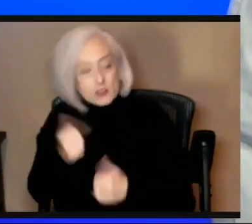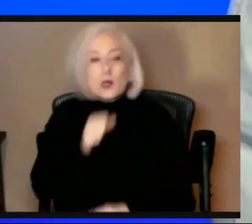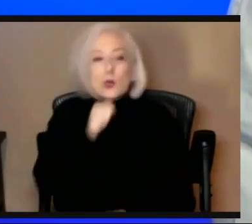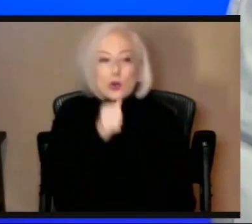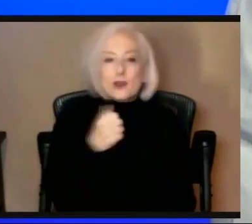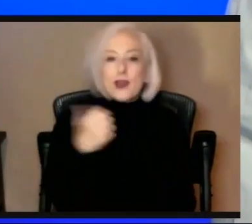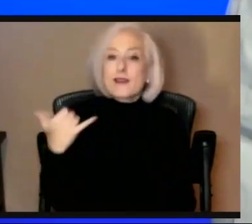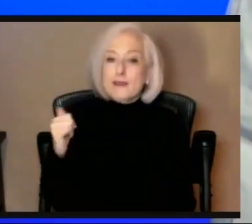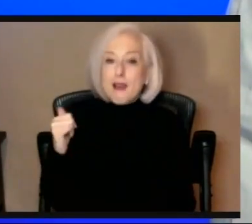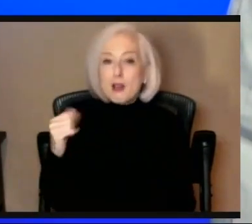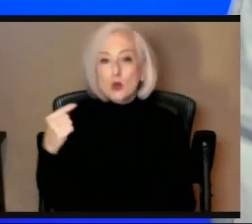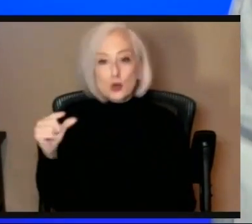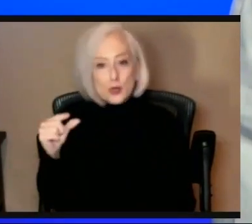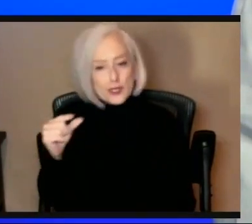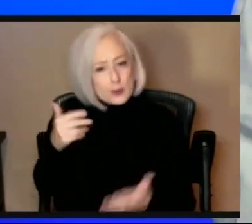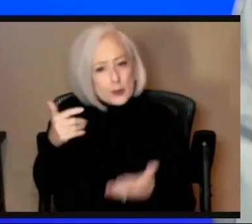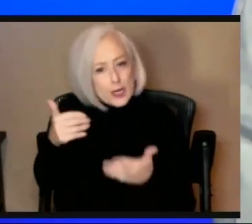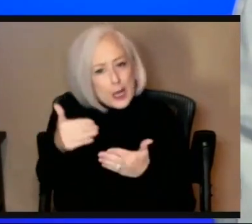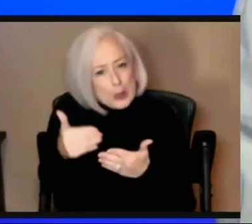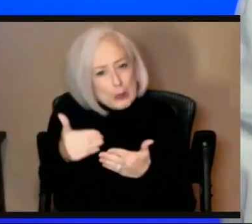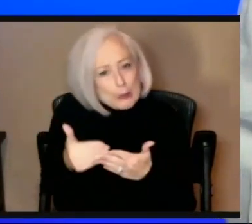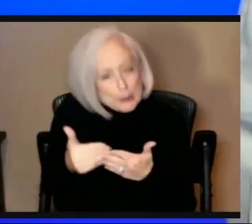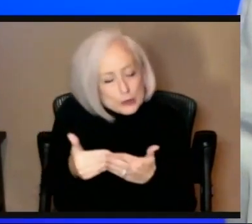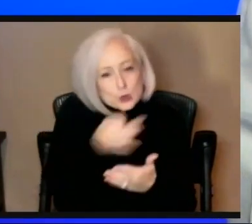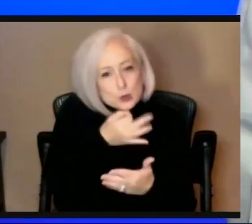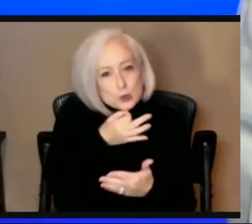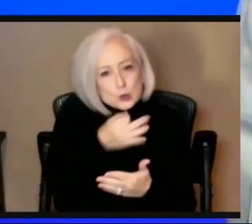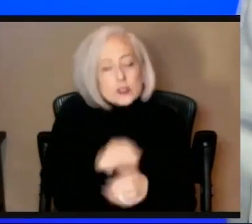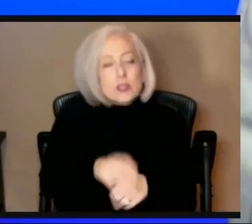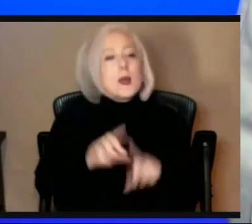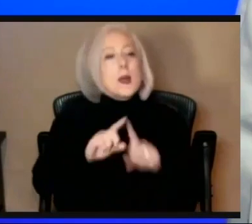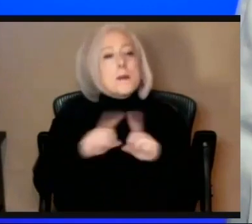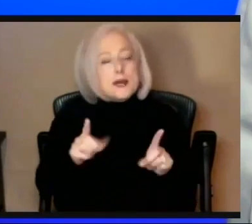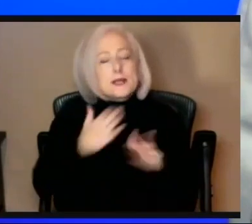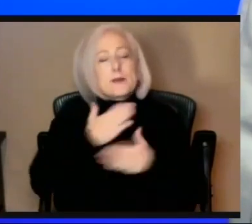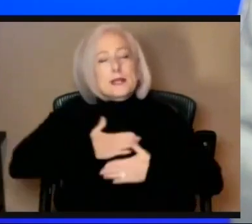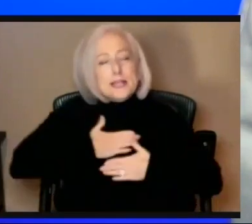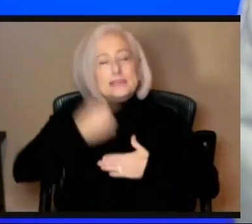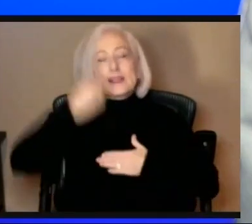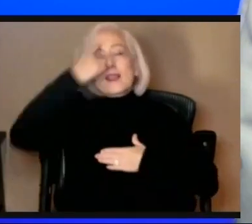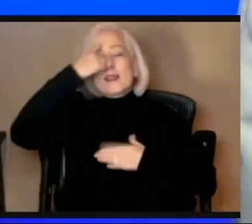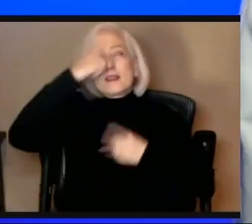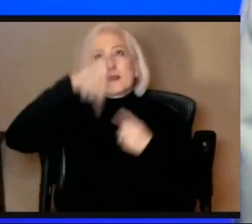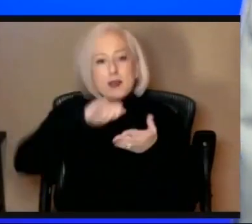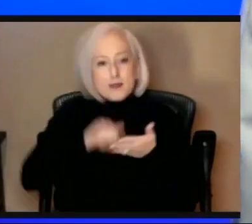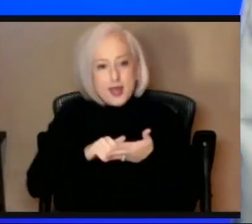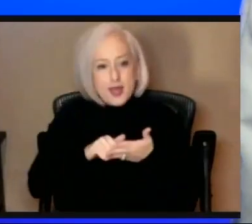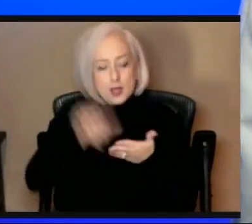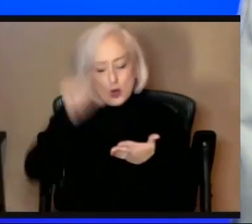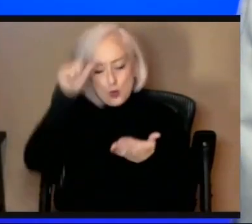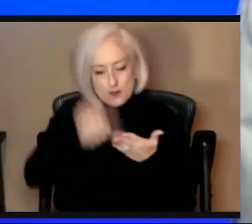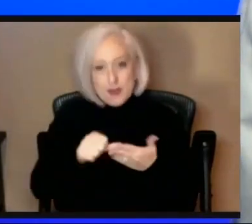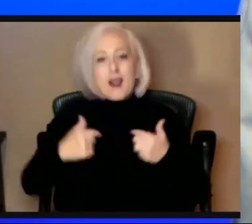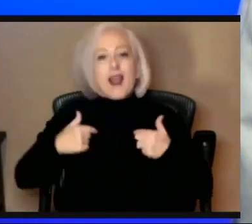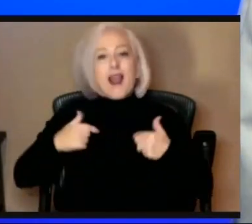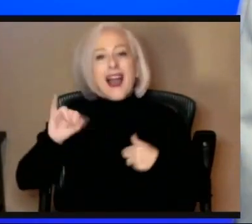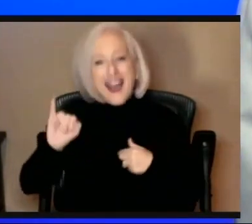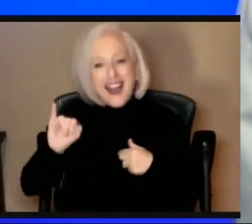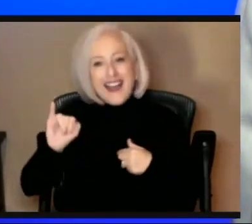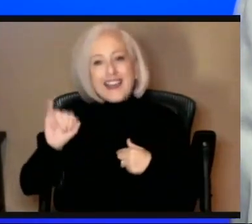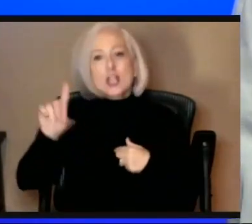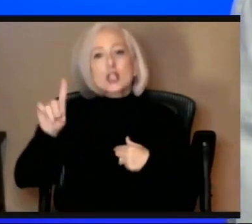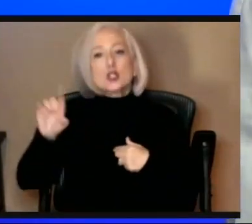get there soon. But just be cognizant, just be thoughtful. Remember, I do want to take off my